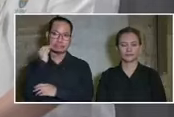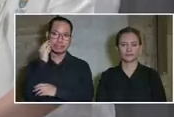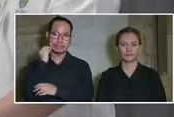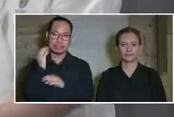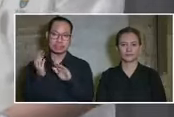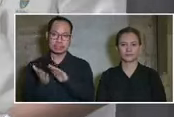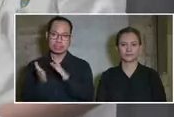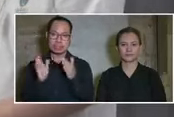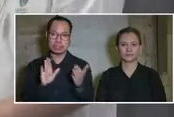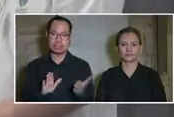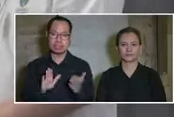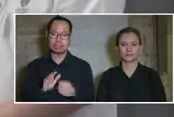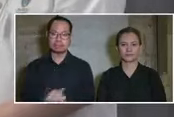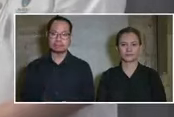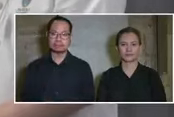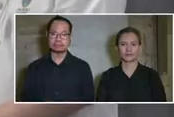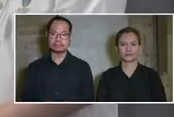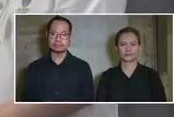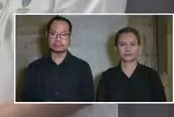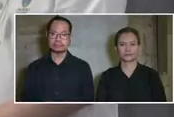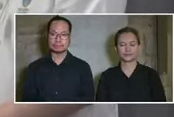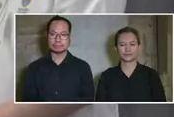it.